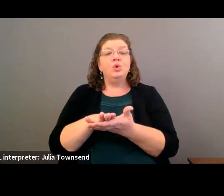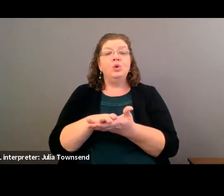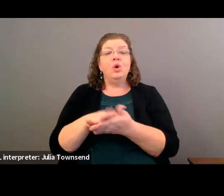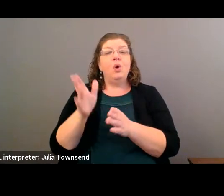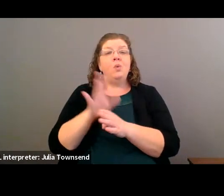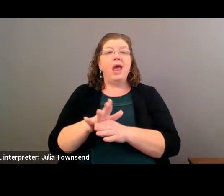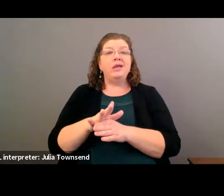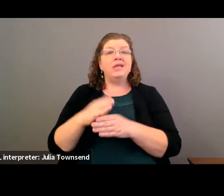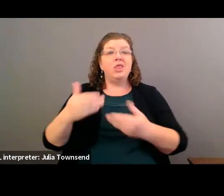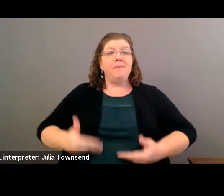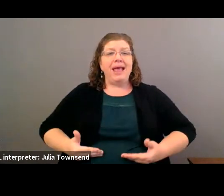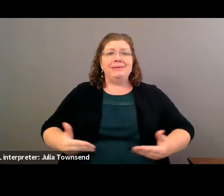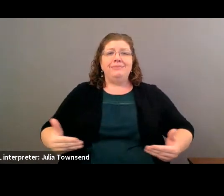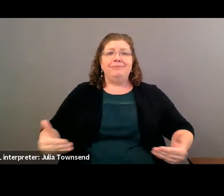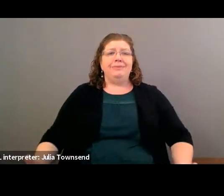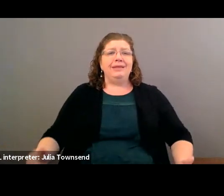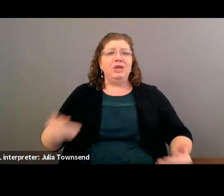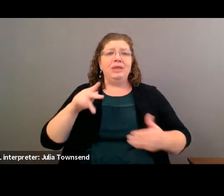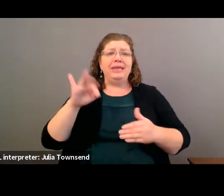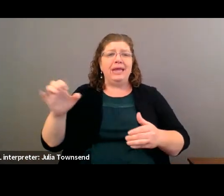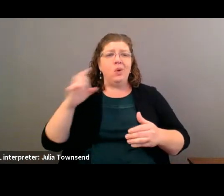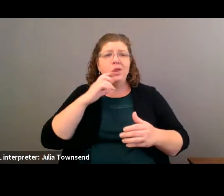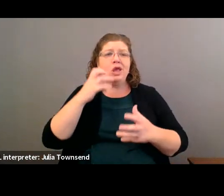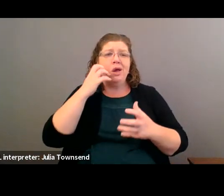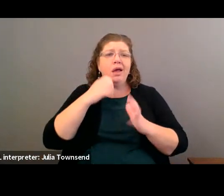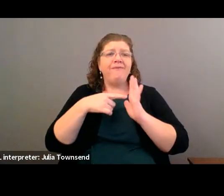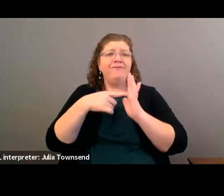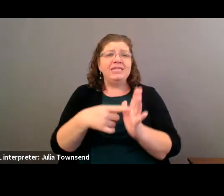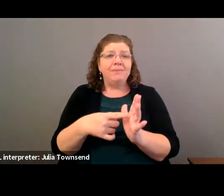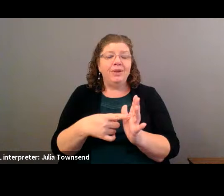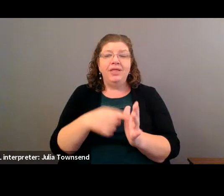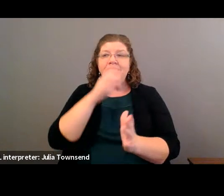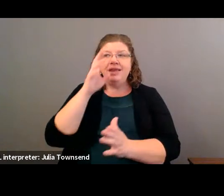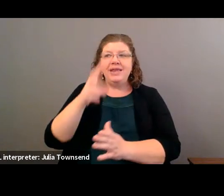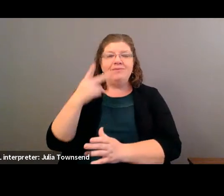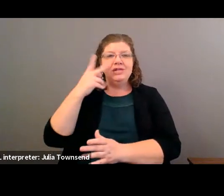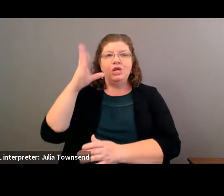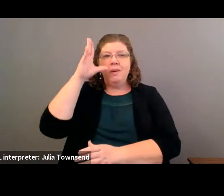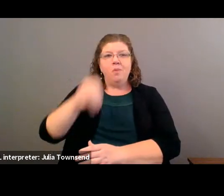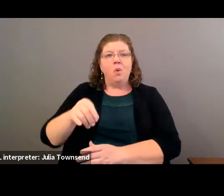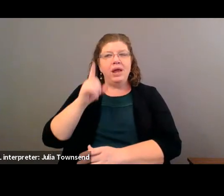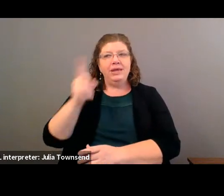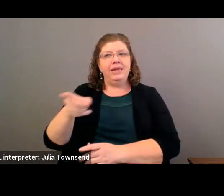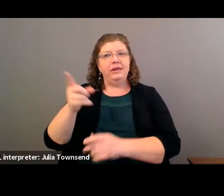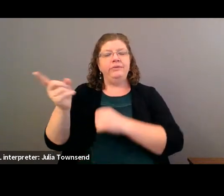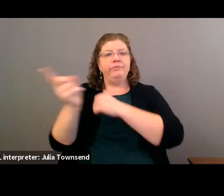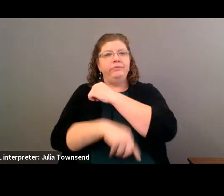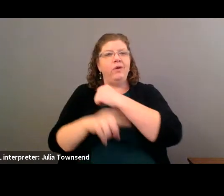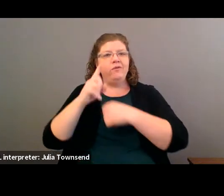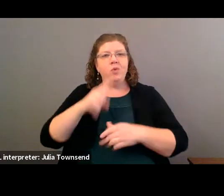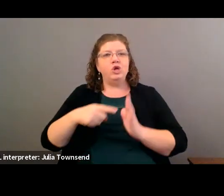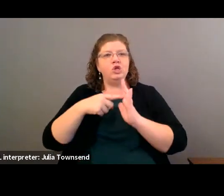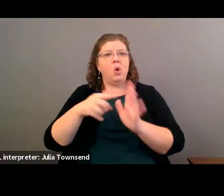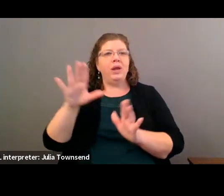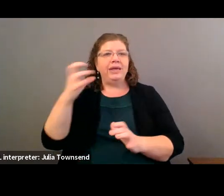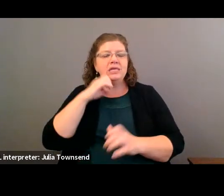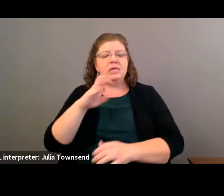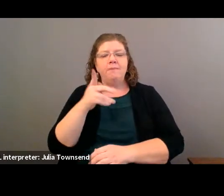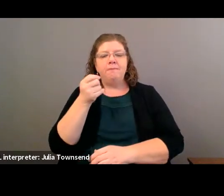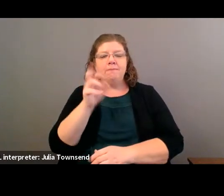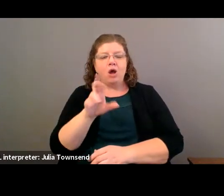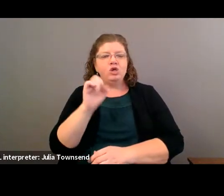to their knees with undergarments visible, but I've never once seen a boy get dress coded for showing boxer shorts.